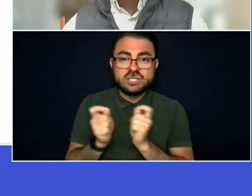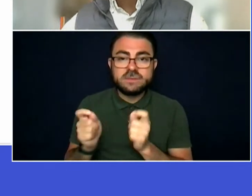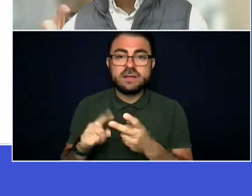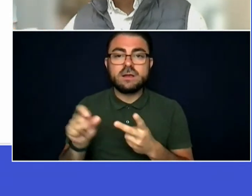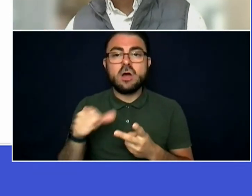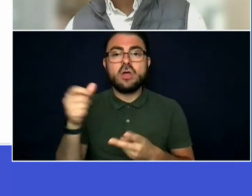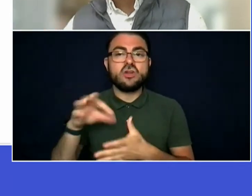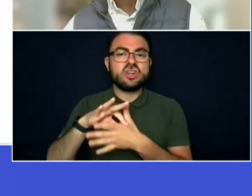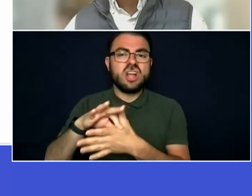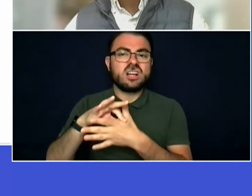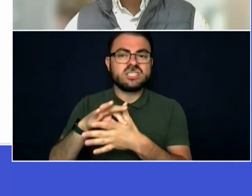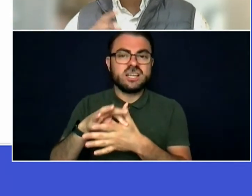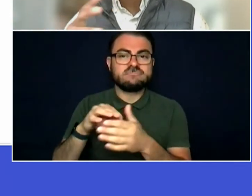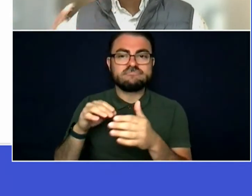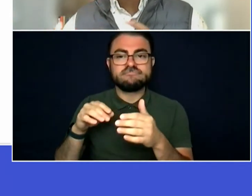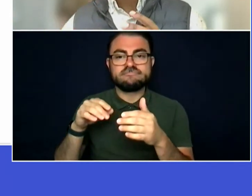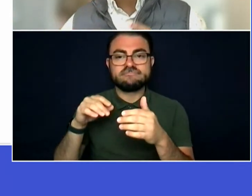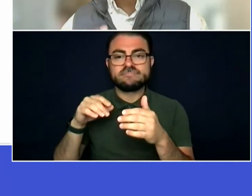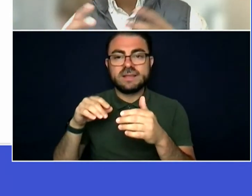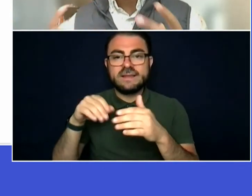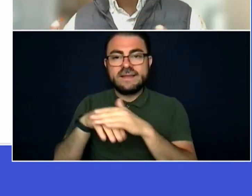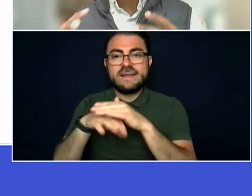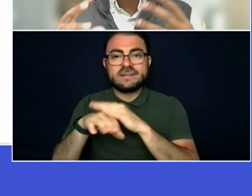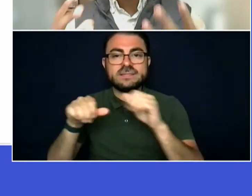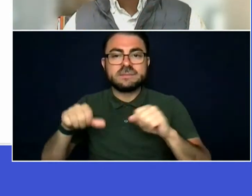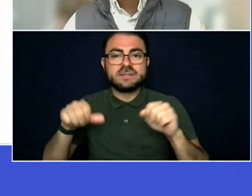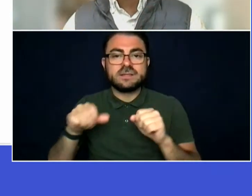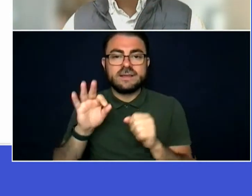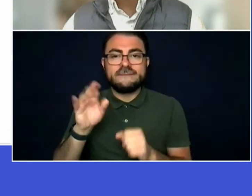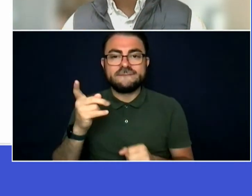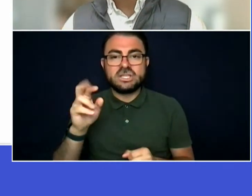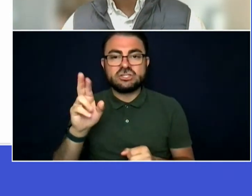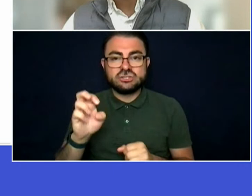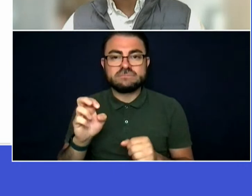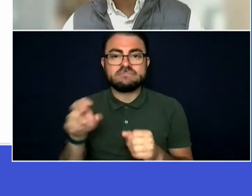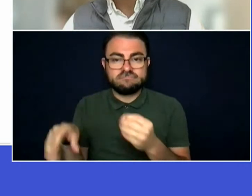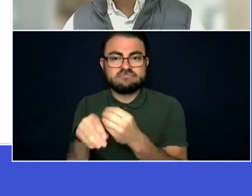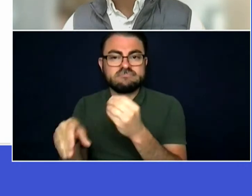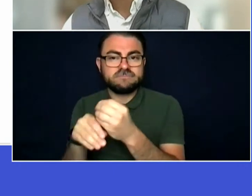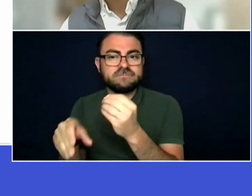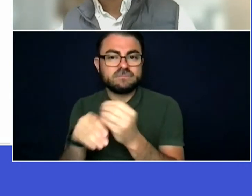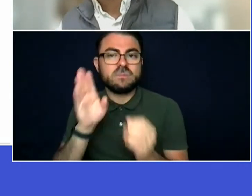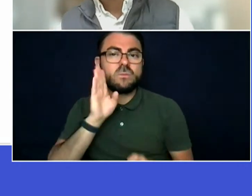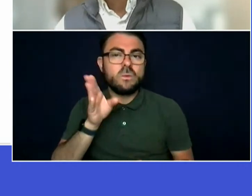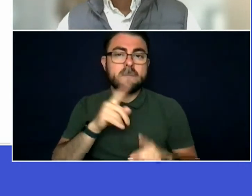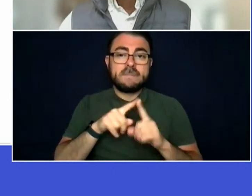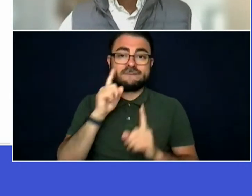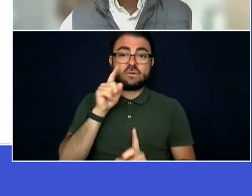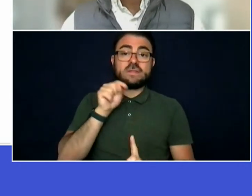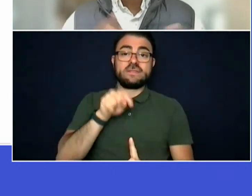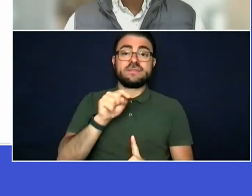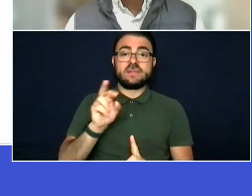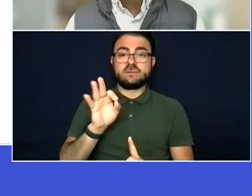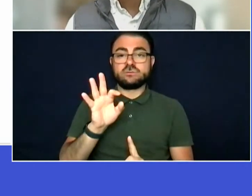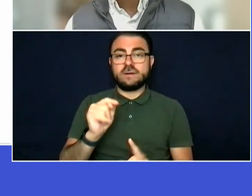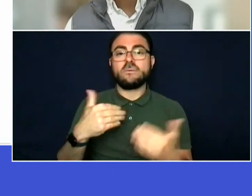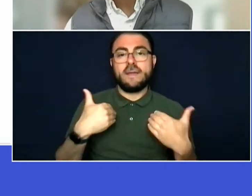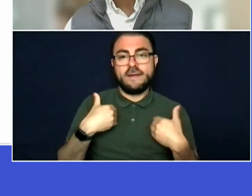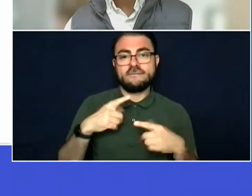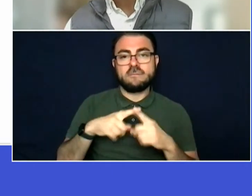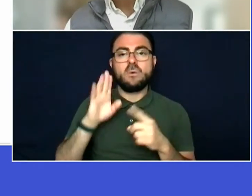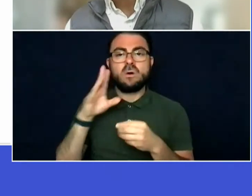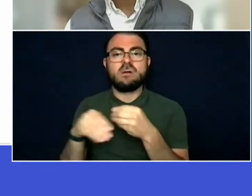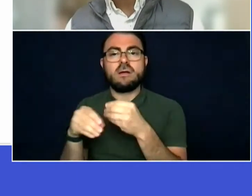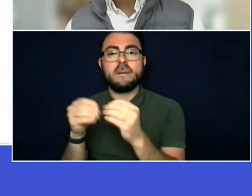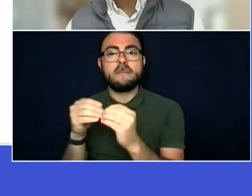will add as part of the draft that eventually goes to City Council, but this is what we were able to do for this particular draft. Across the